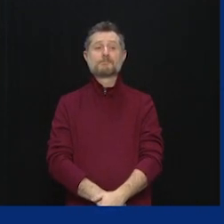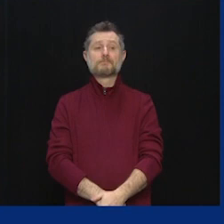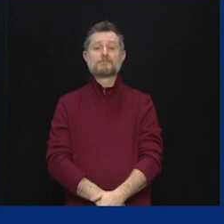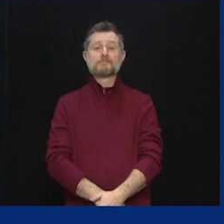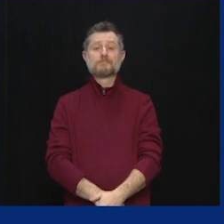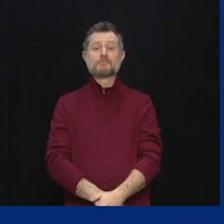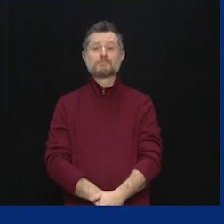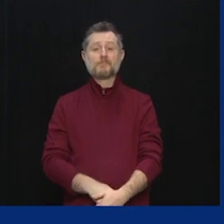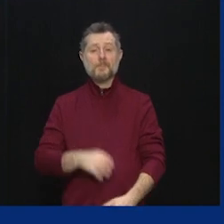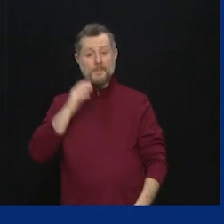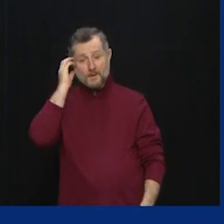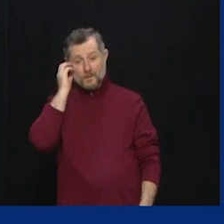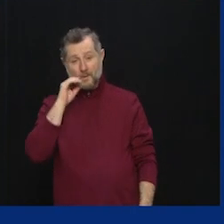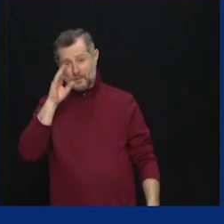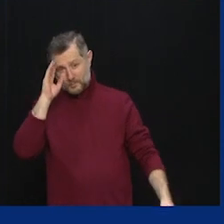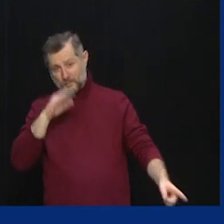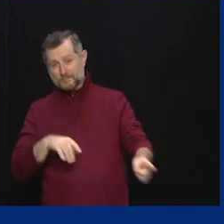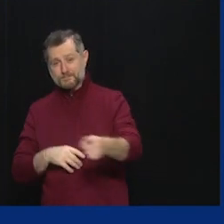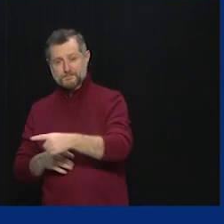I know the slogan is,